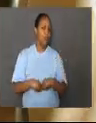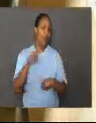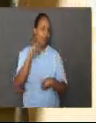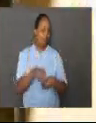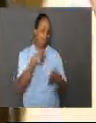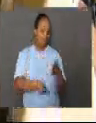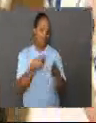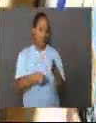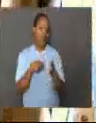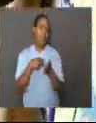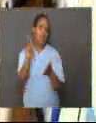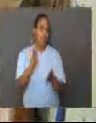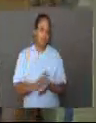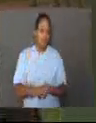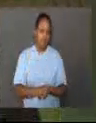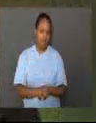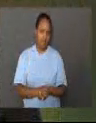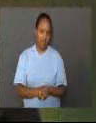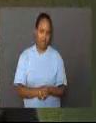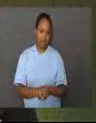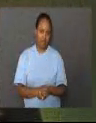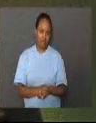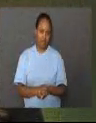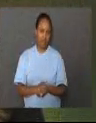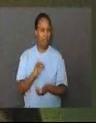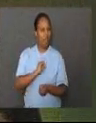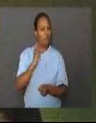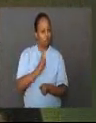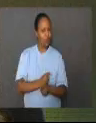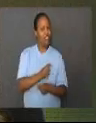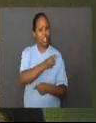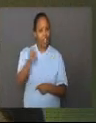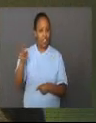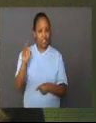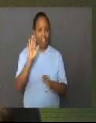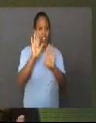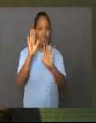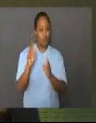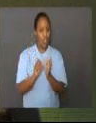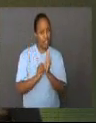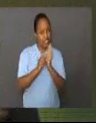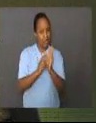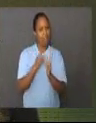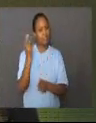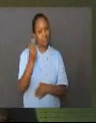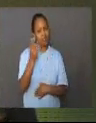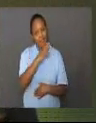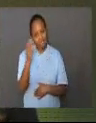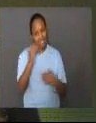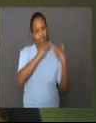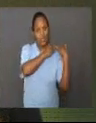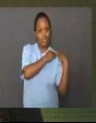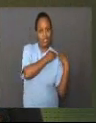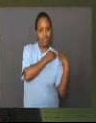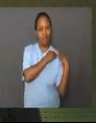paying income tax. I am sure your own examples of benefits and